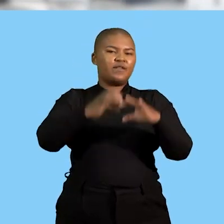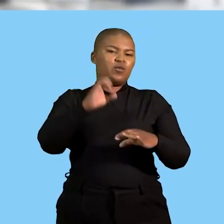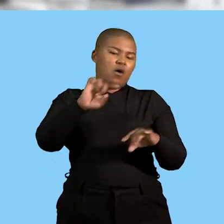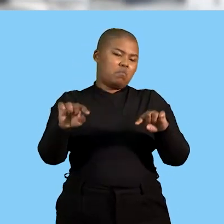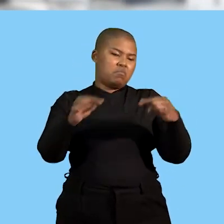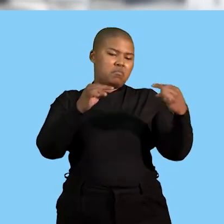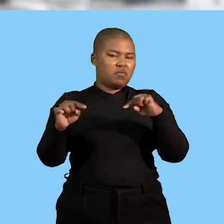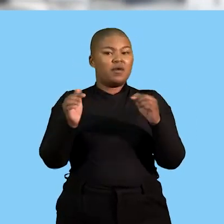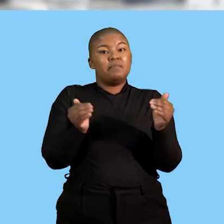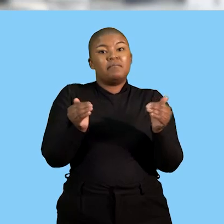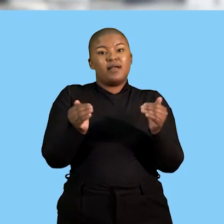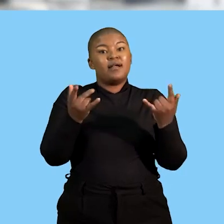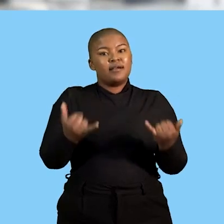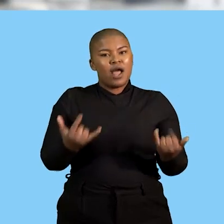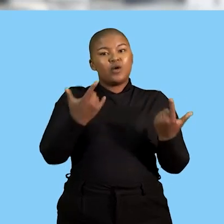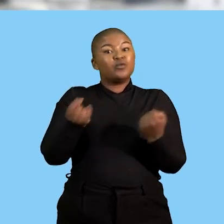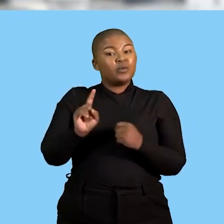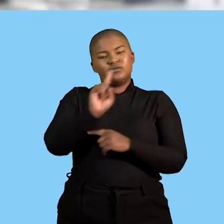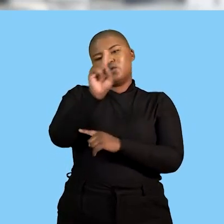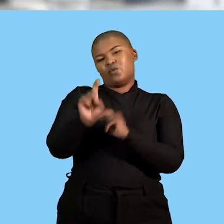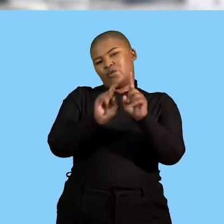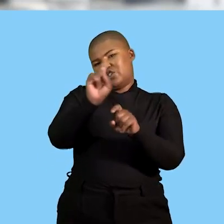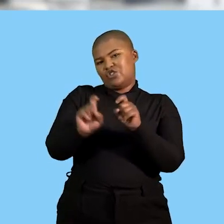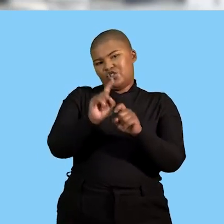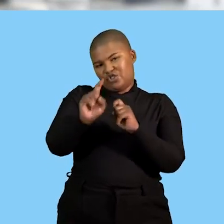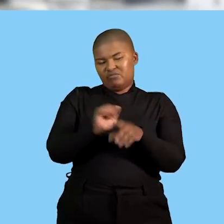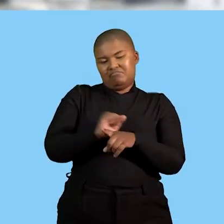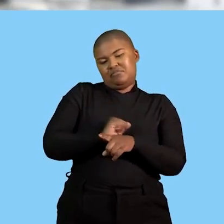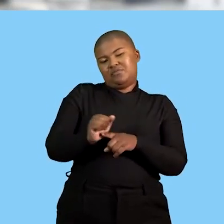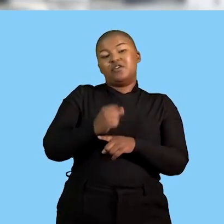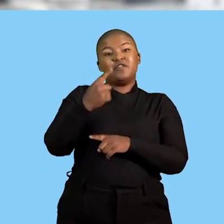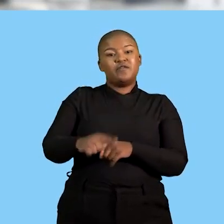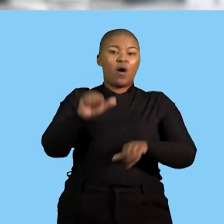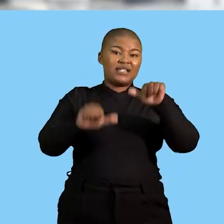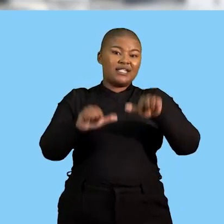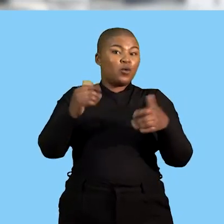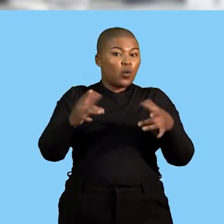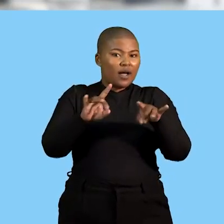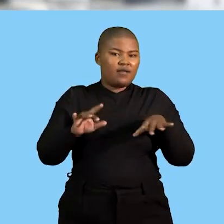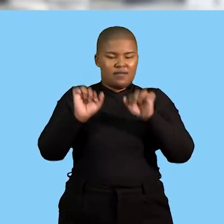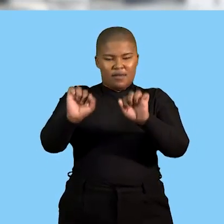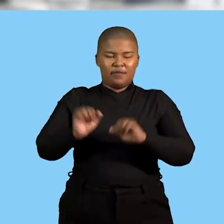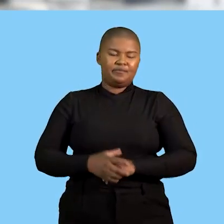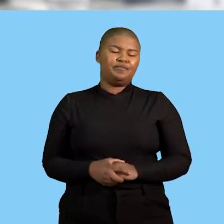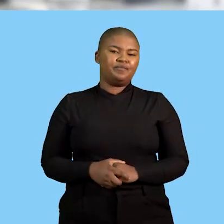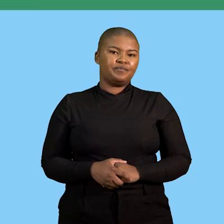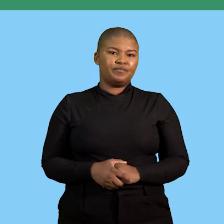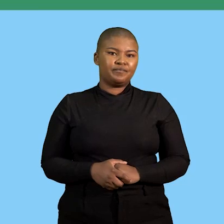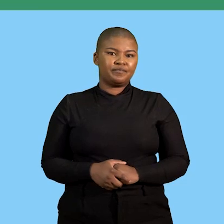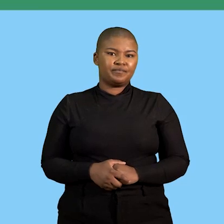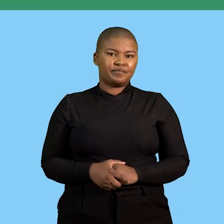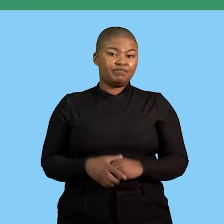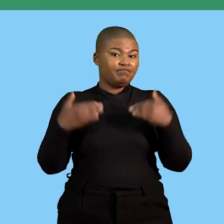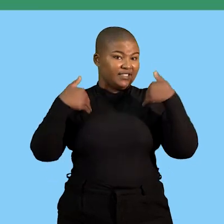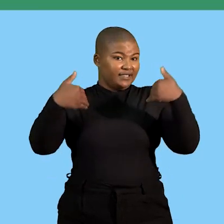now is on application questions to say how should you prepare for your assessments. Now, with that being said, let us look